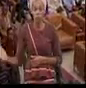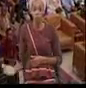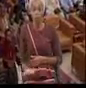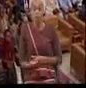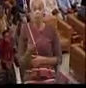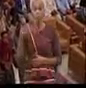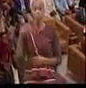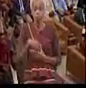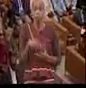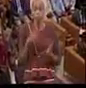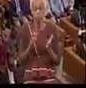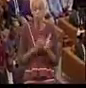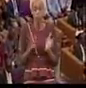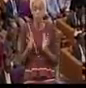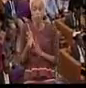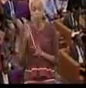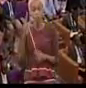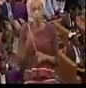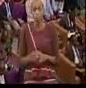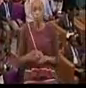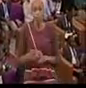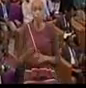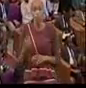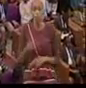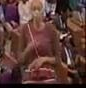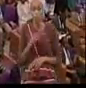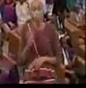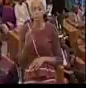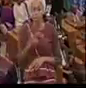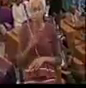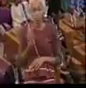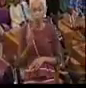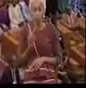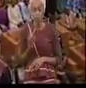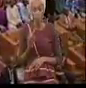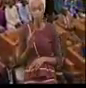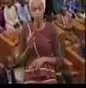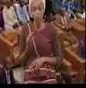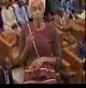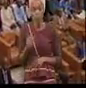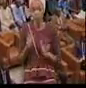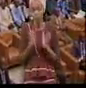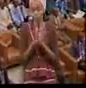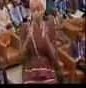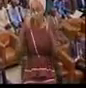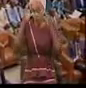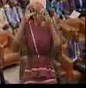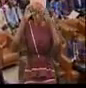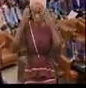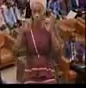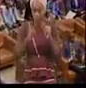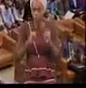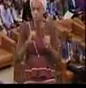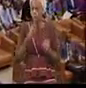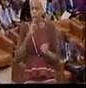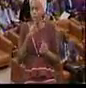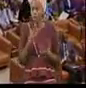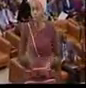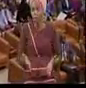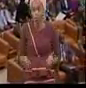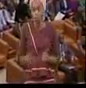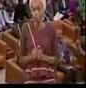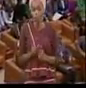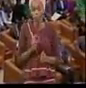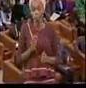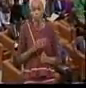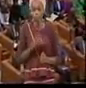in Jesus' name. The pastor, the GS of the church, who is here present with us, is delighted